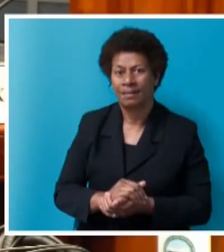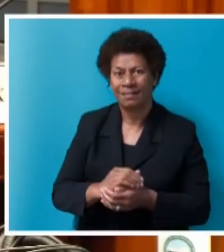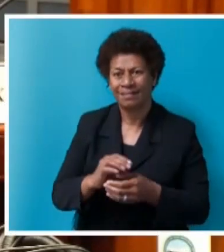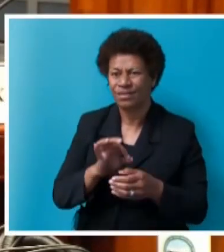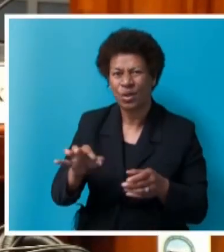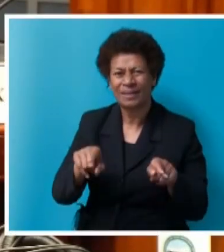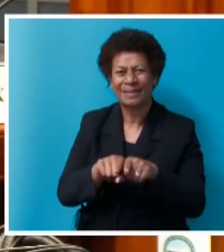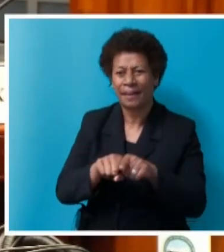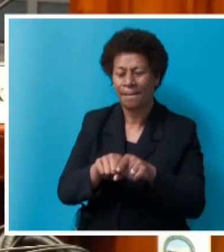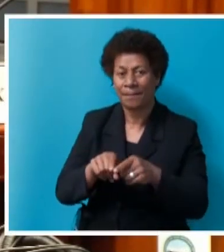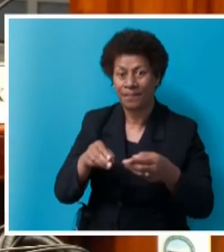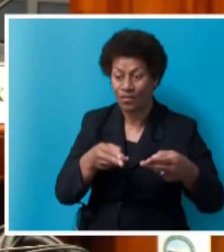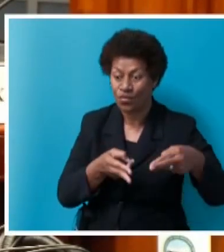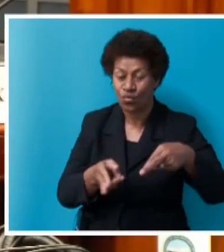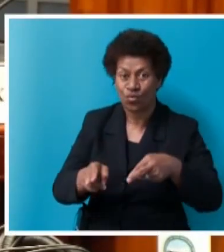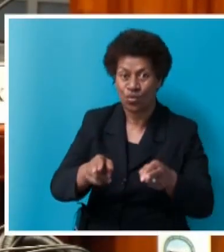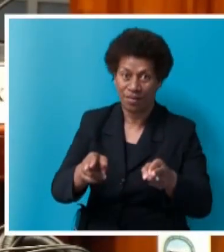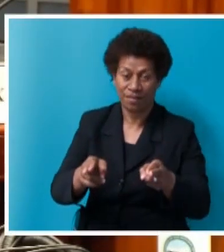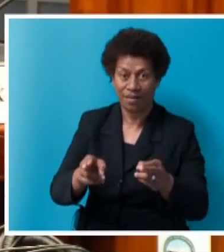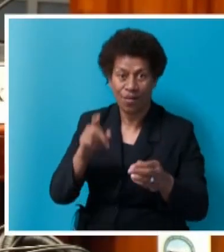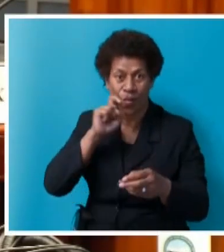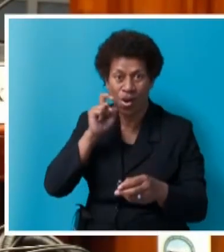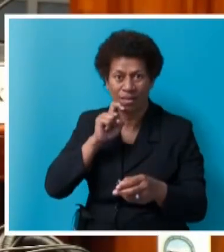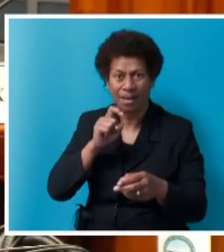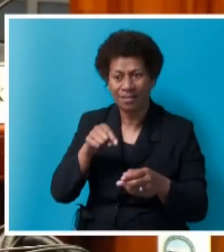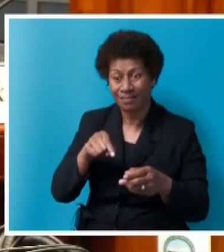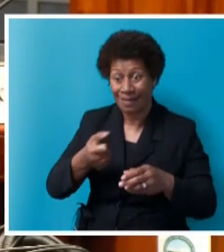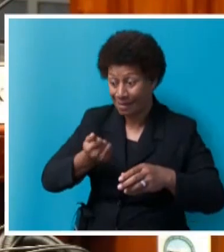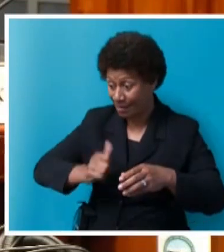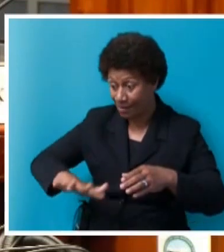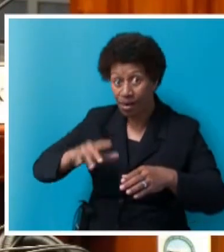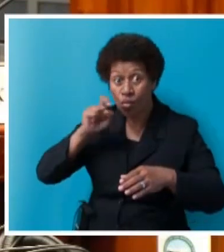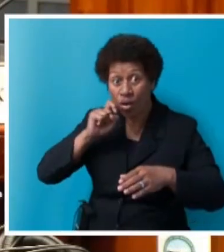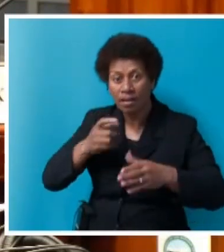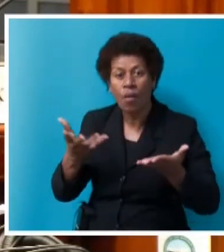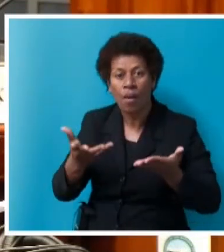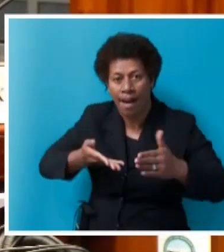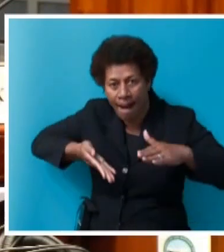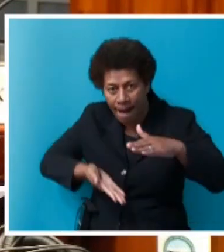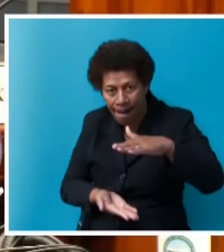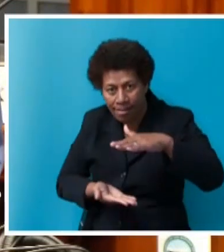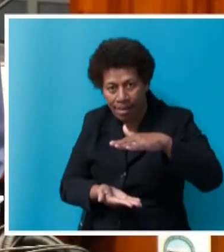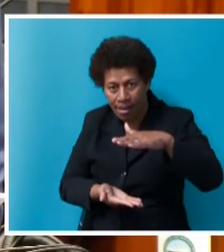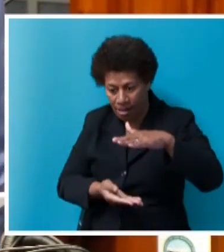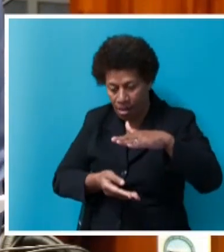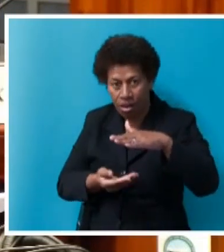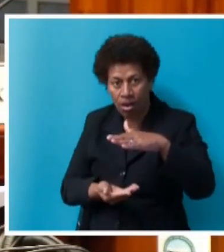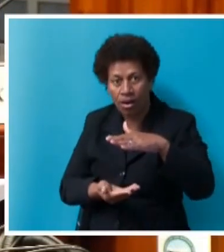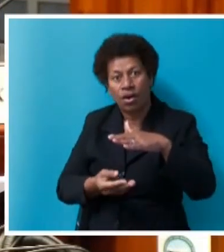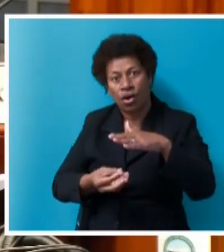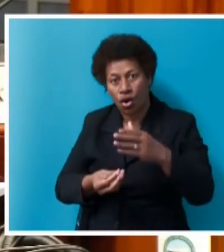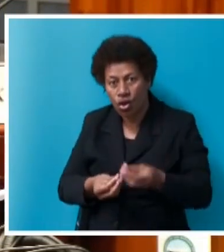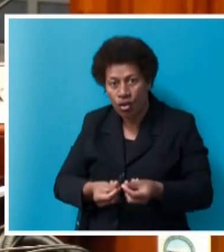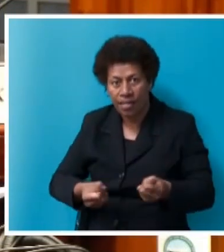water, groundwater is hidden beneath the earth and cannot be directly observed or measured.